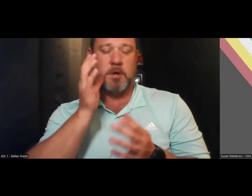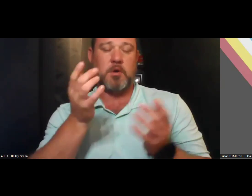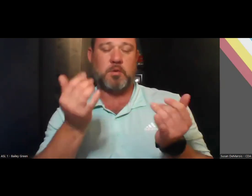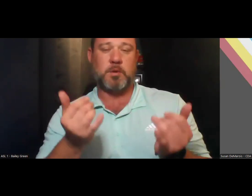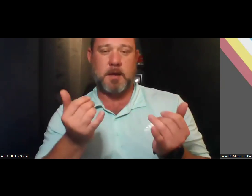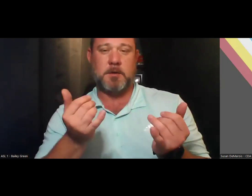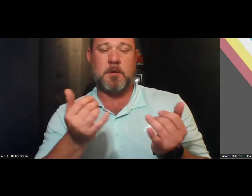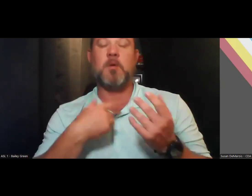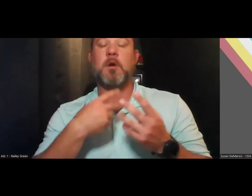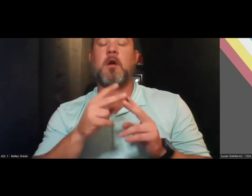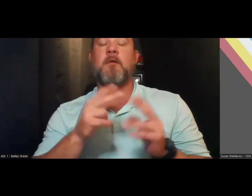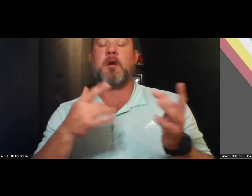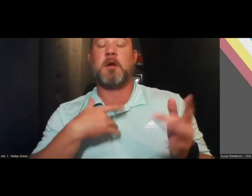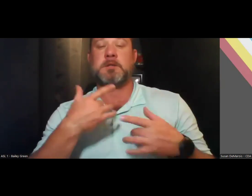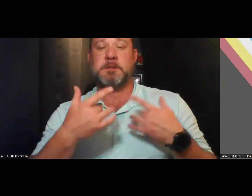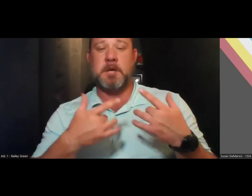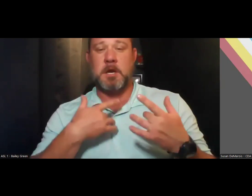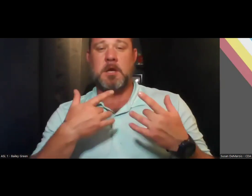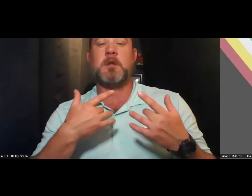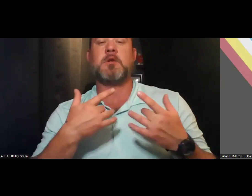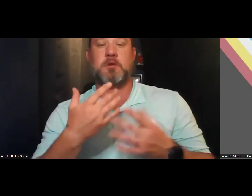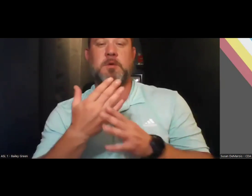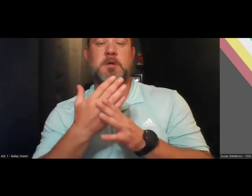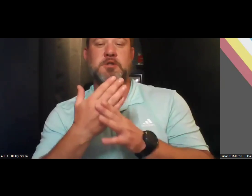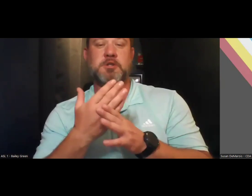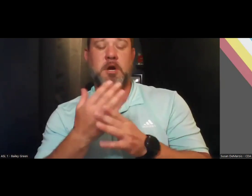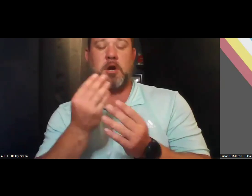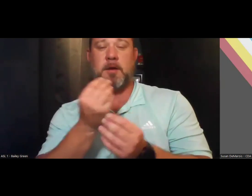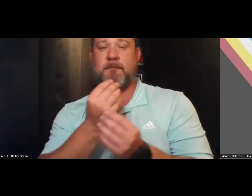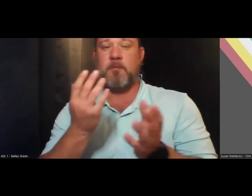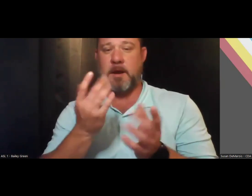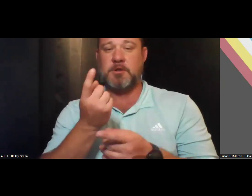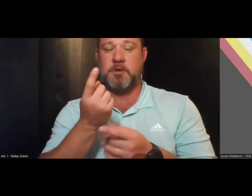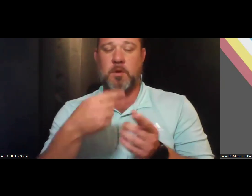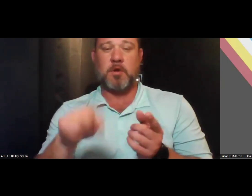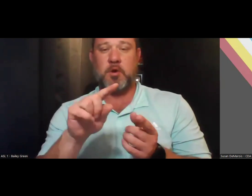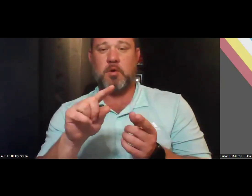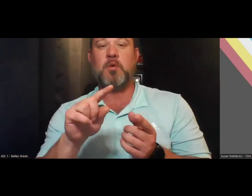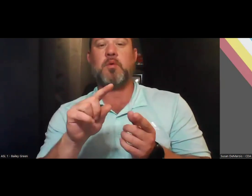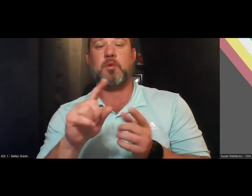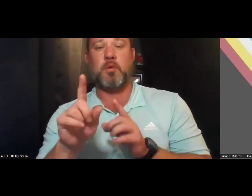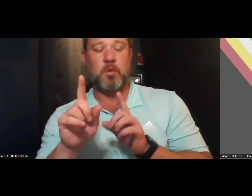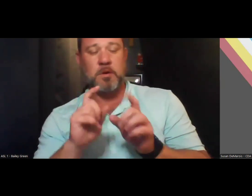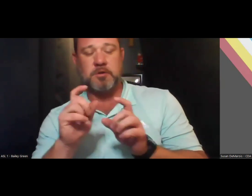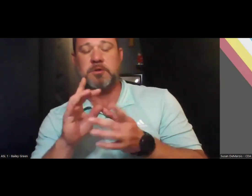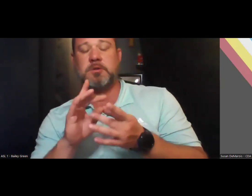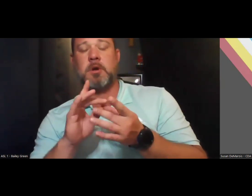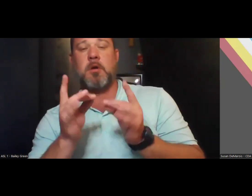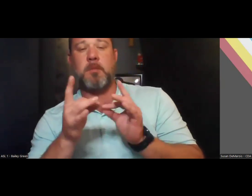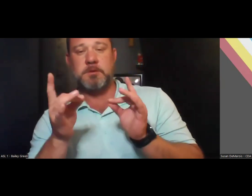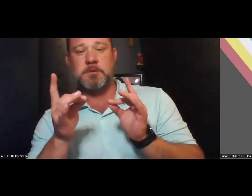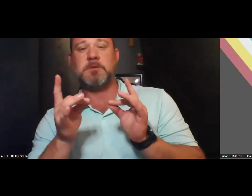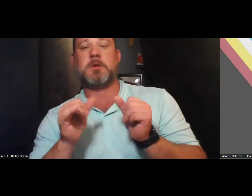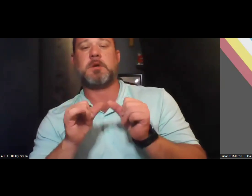very excited to be sharing this information with all of you today, to take your questions and comments, and